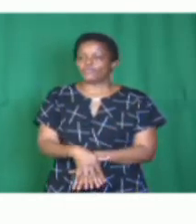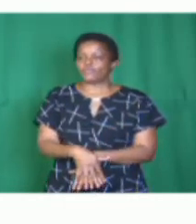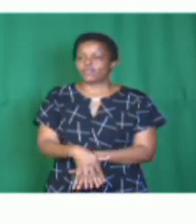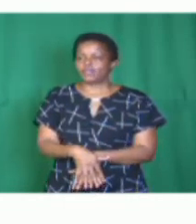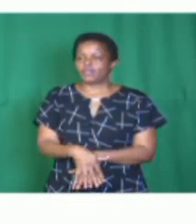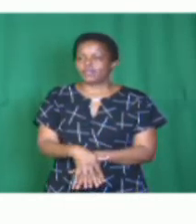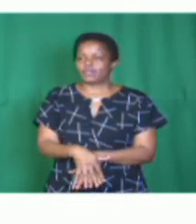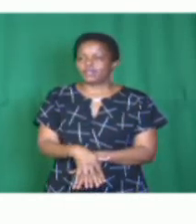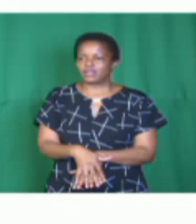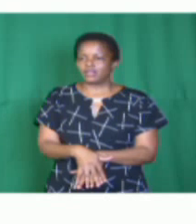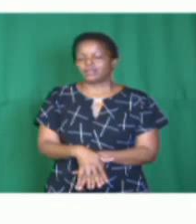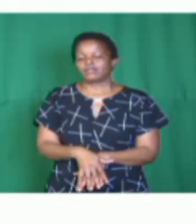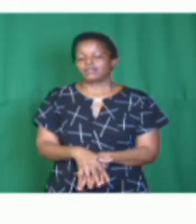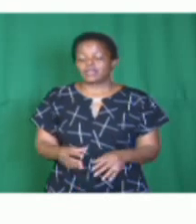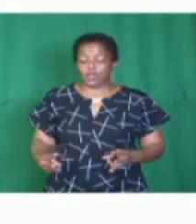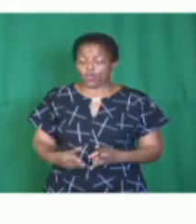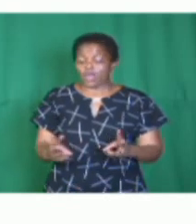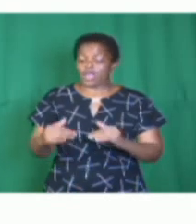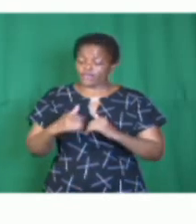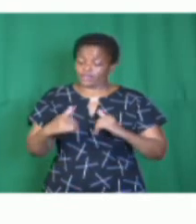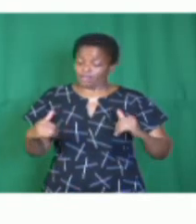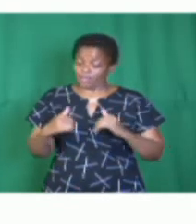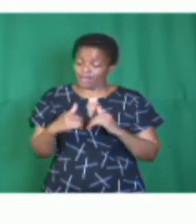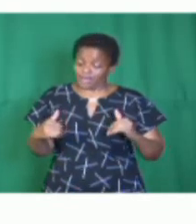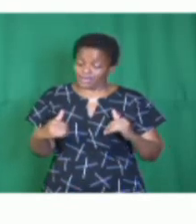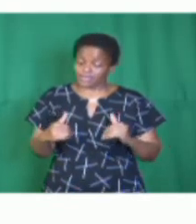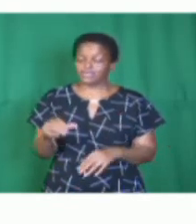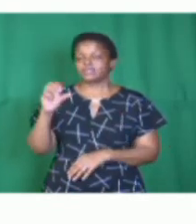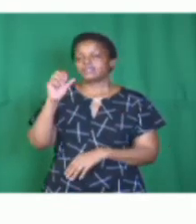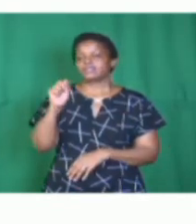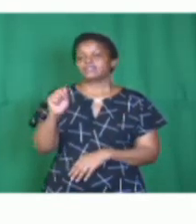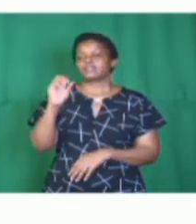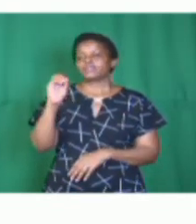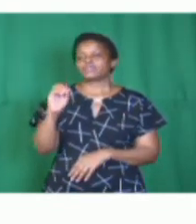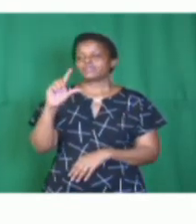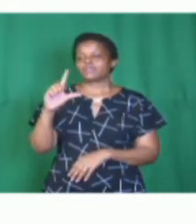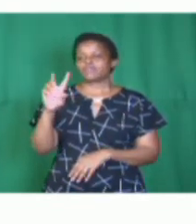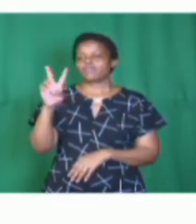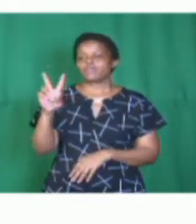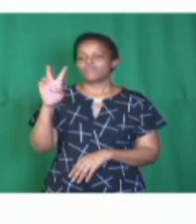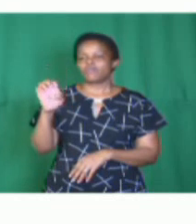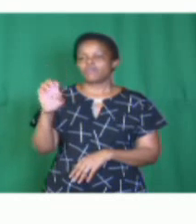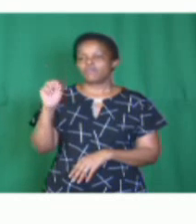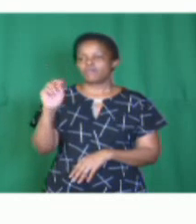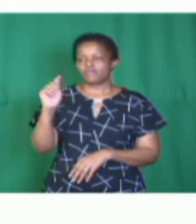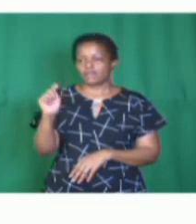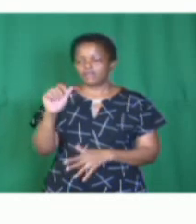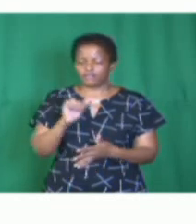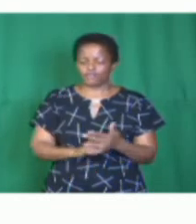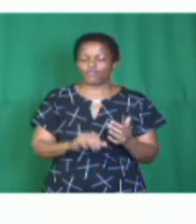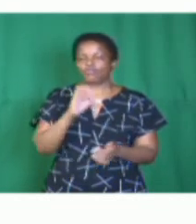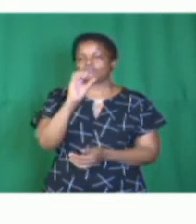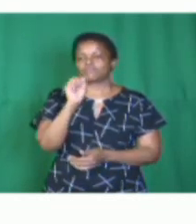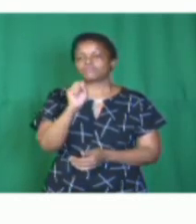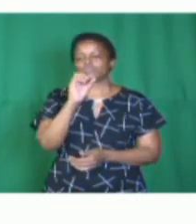it is just a method for separating a solvent from a solute. Actually, maybe to elaborate